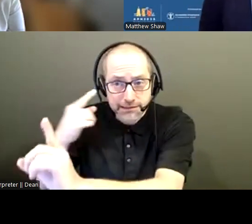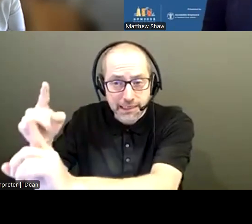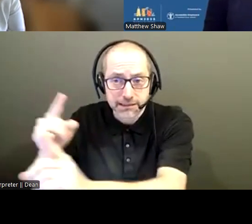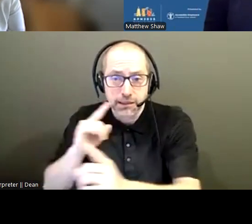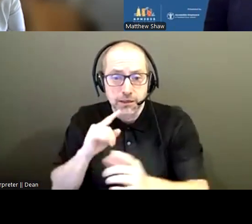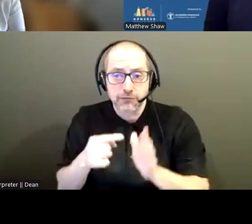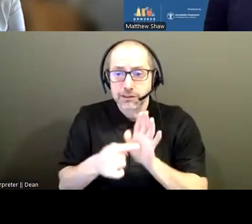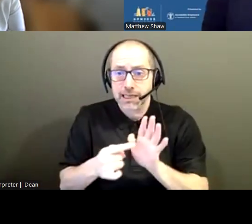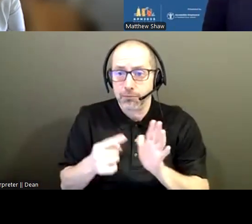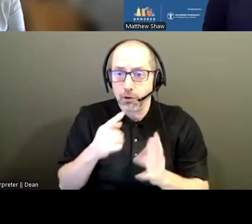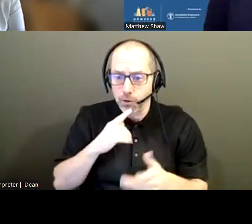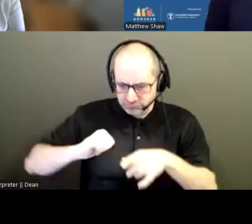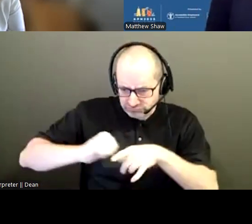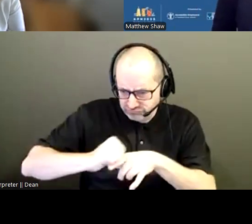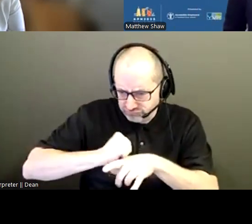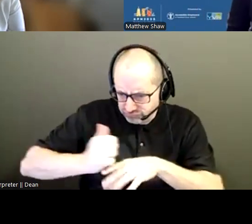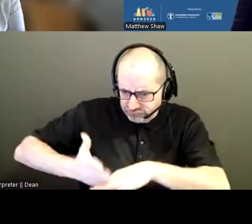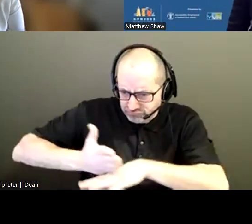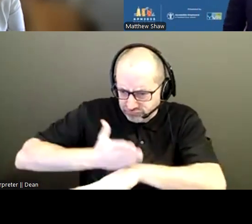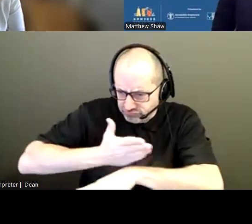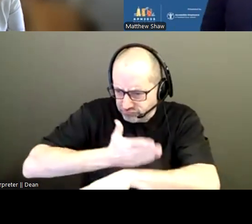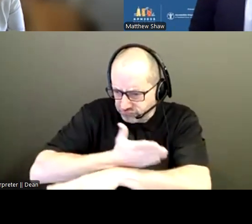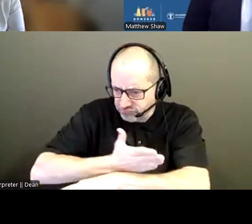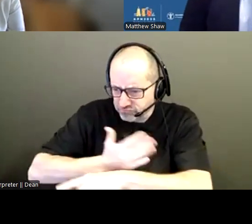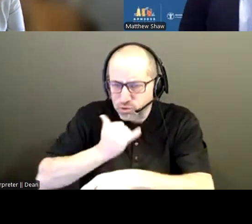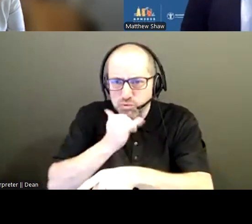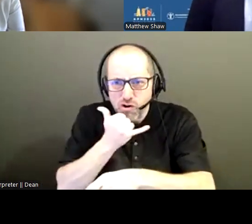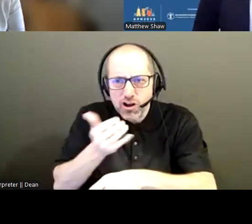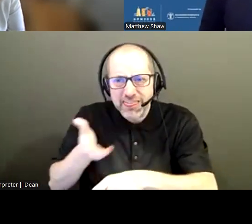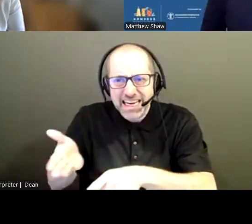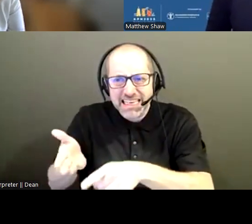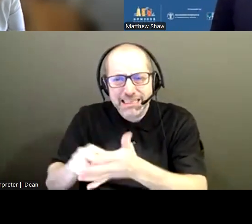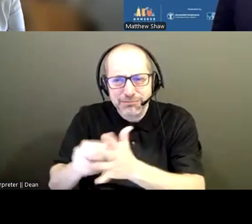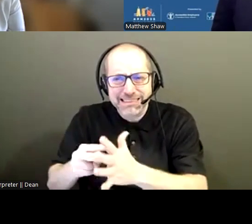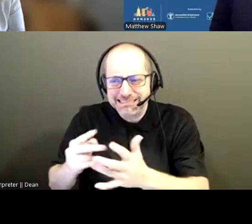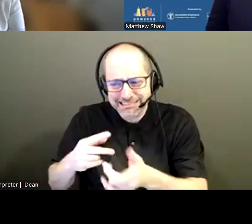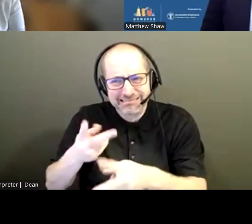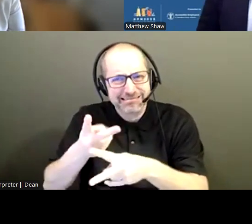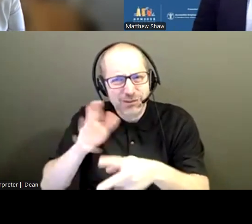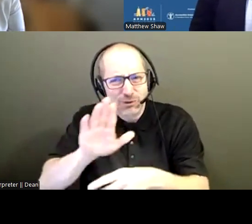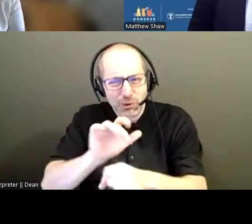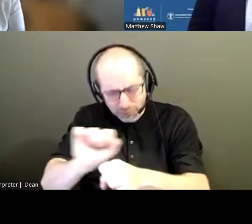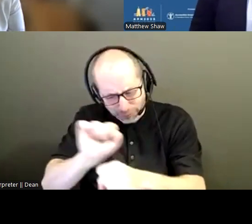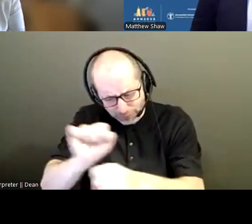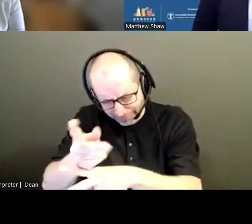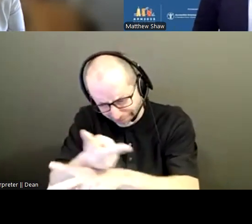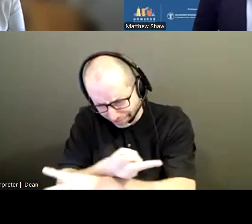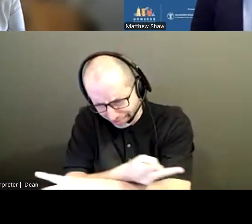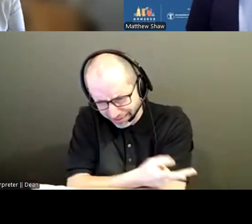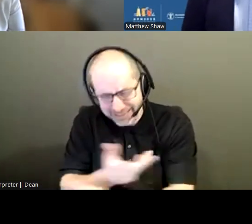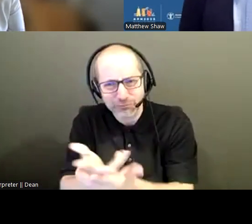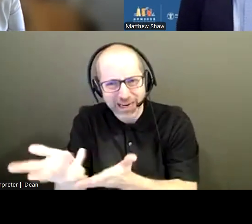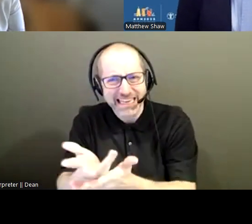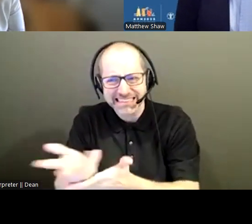doing the wrong thing makes you wronger, not righter. And so if we're collecting that kind of information, we don't understand how